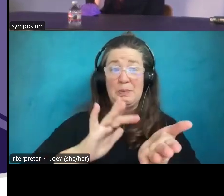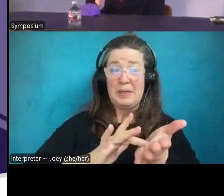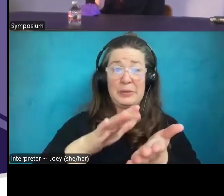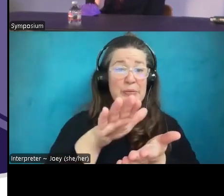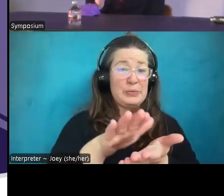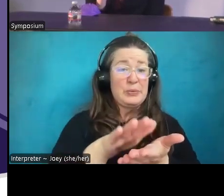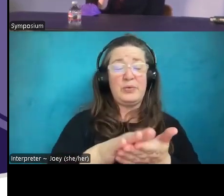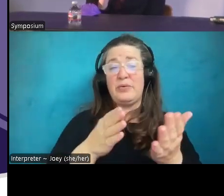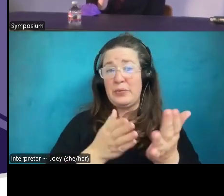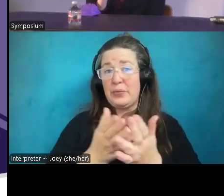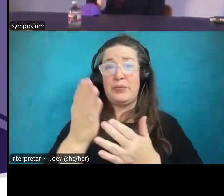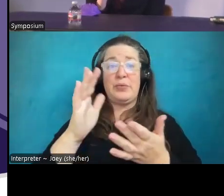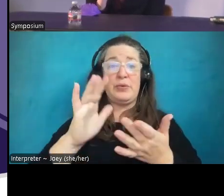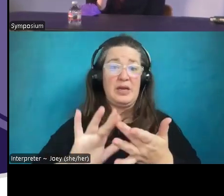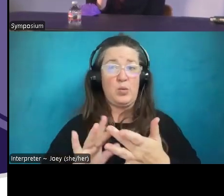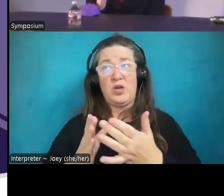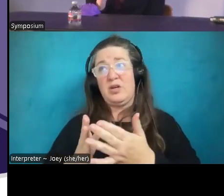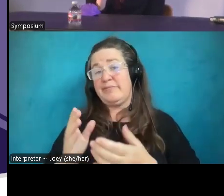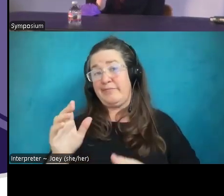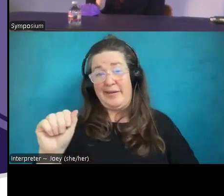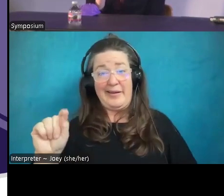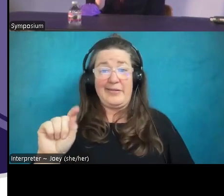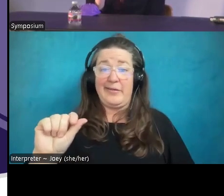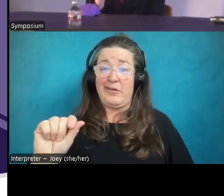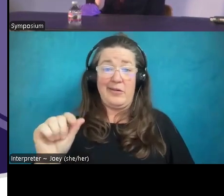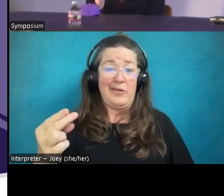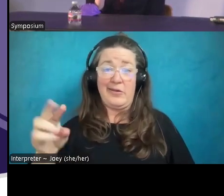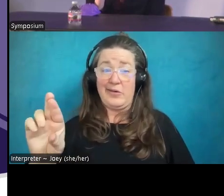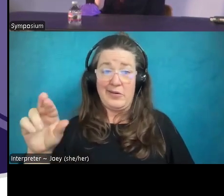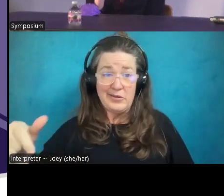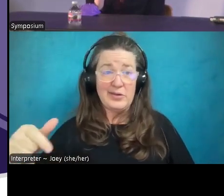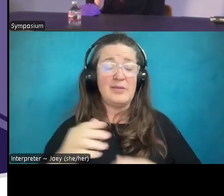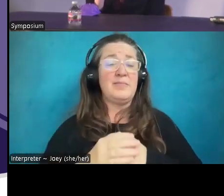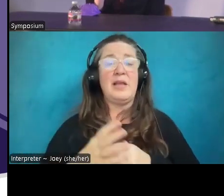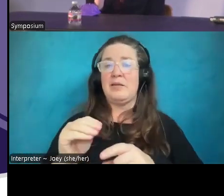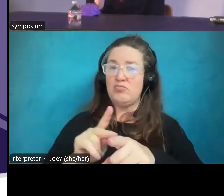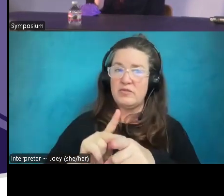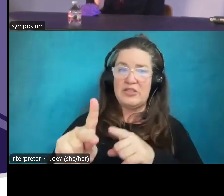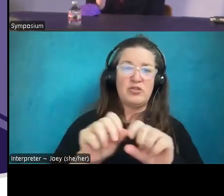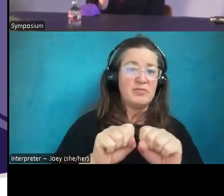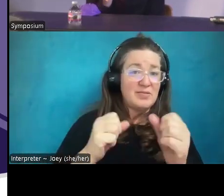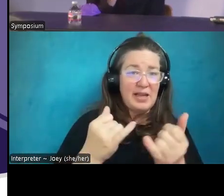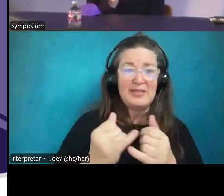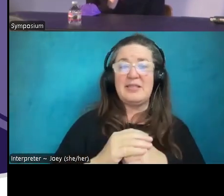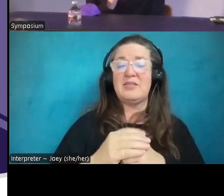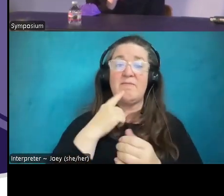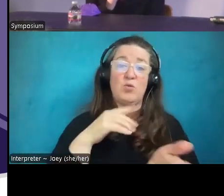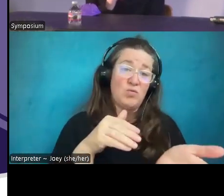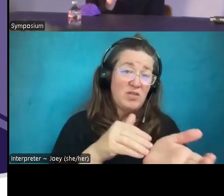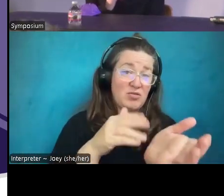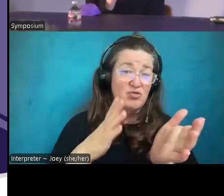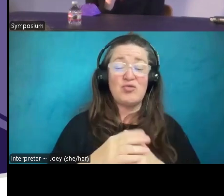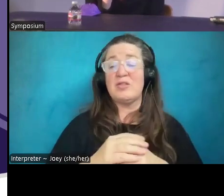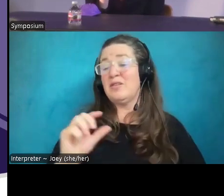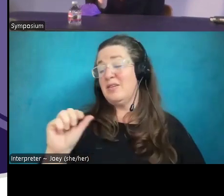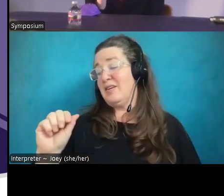societies that physicians really go to for guidelines and for ongoing continuing medical education. So Anita and I have